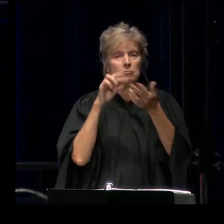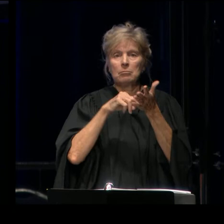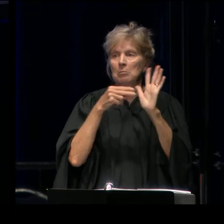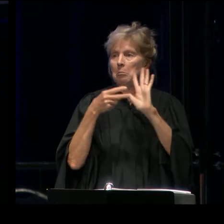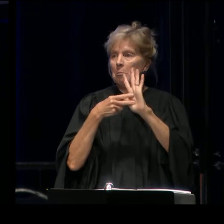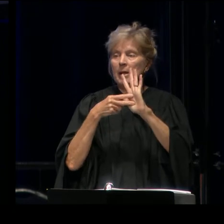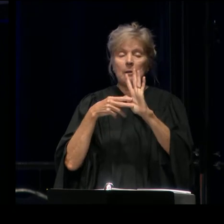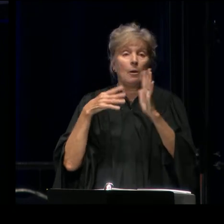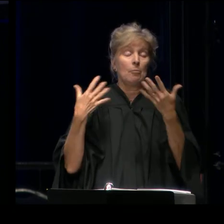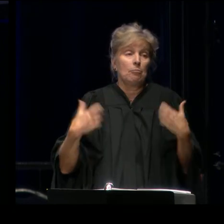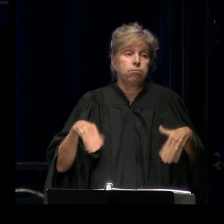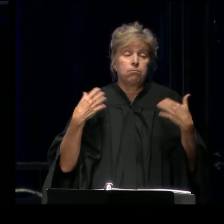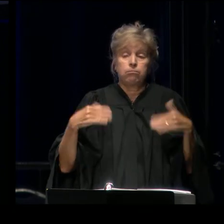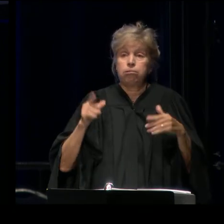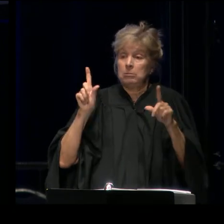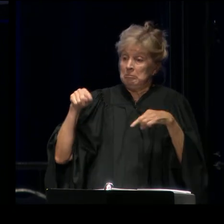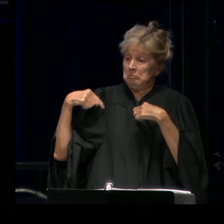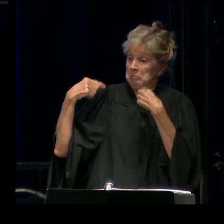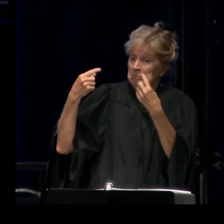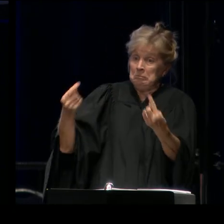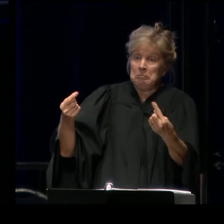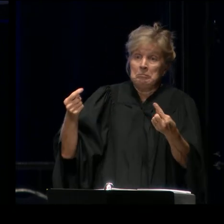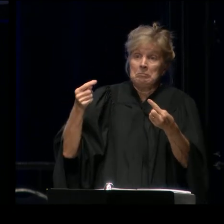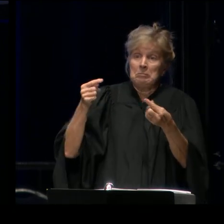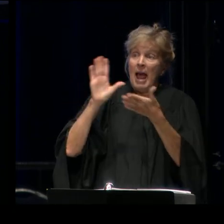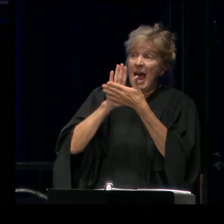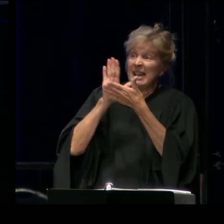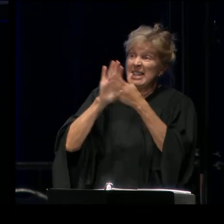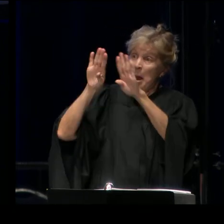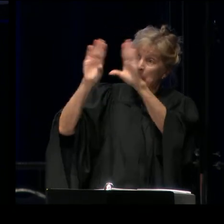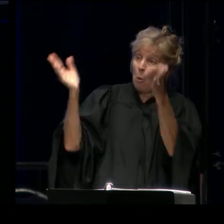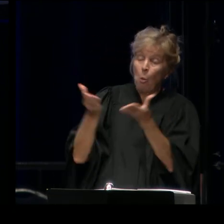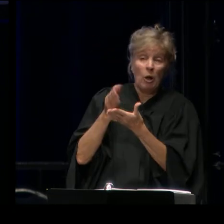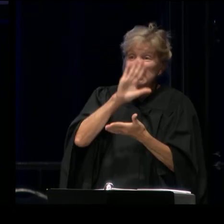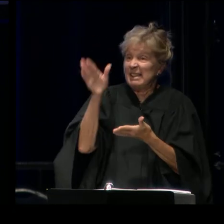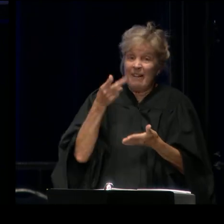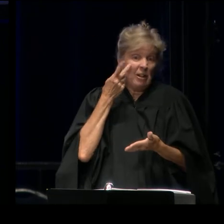is almost unheard of in the academic world.